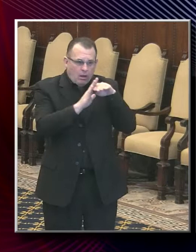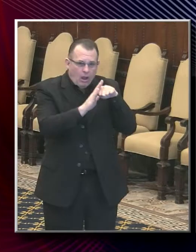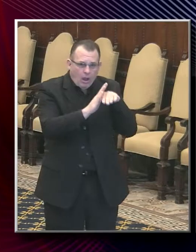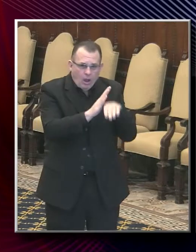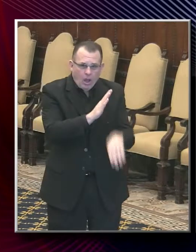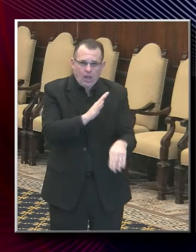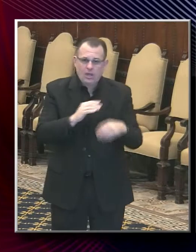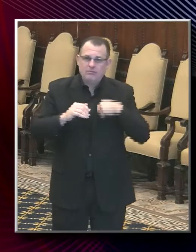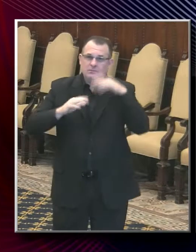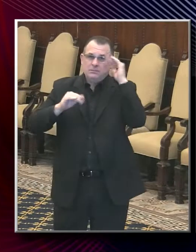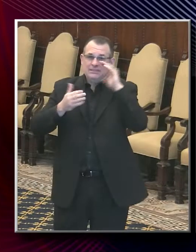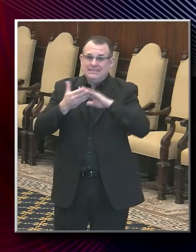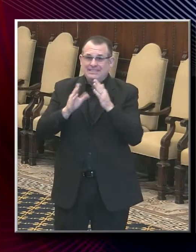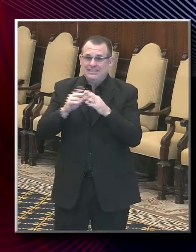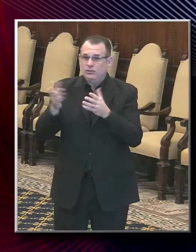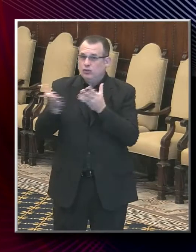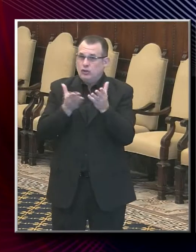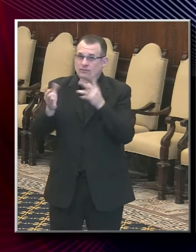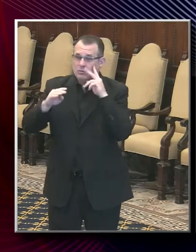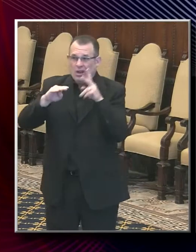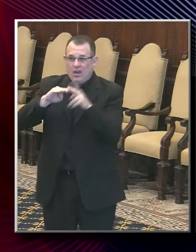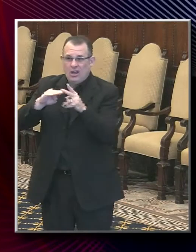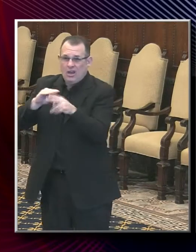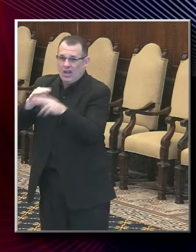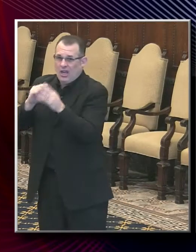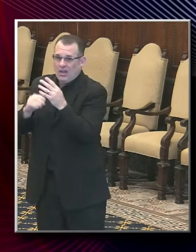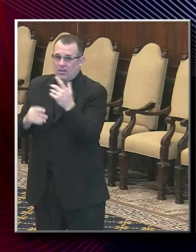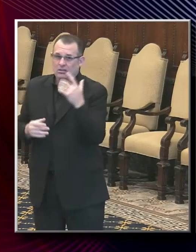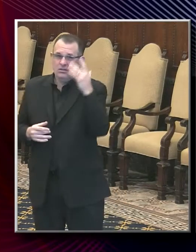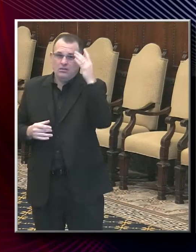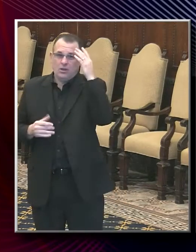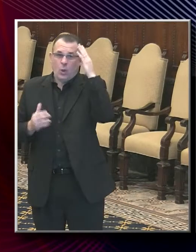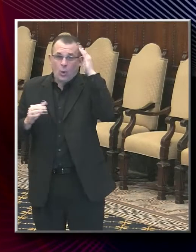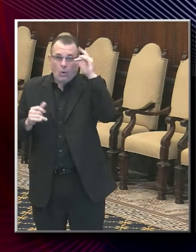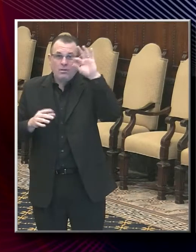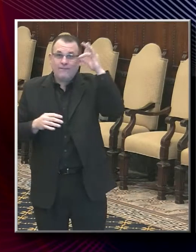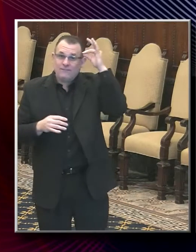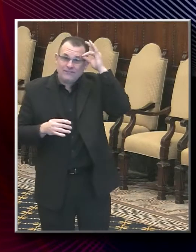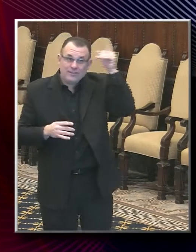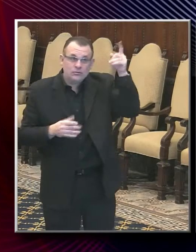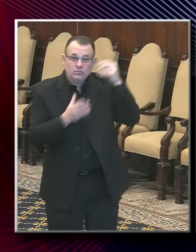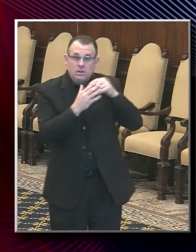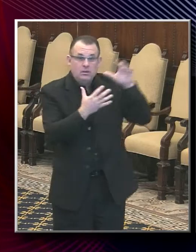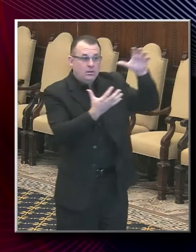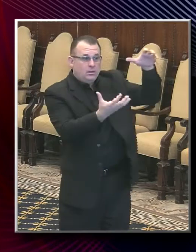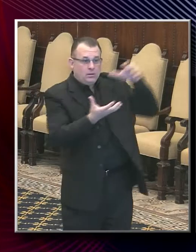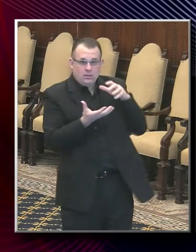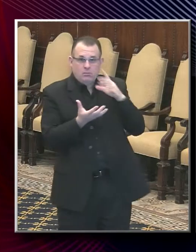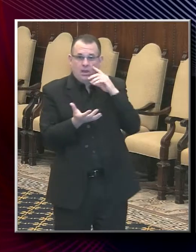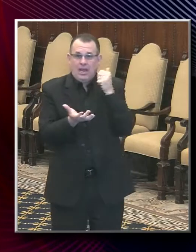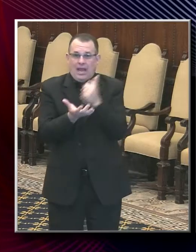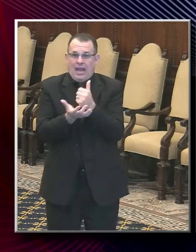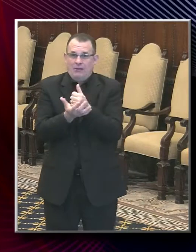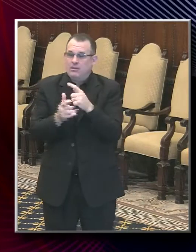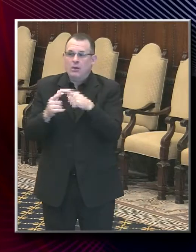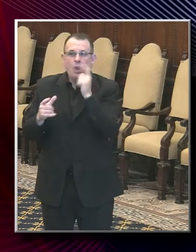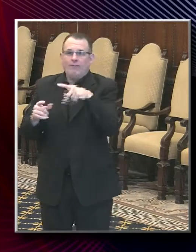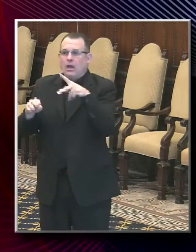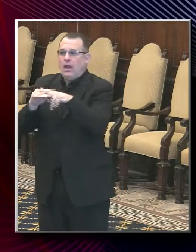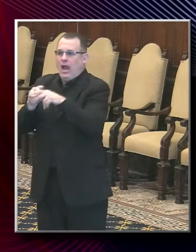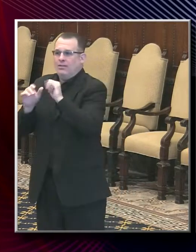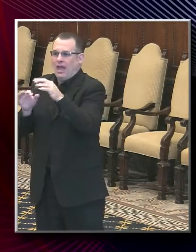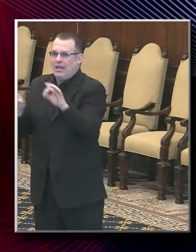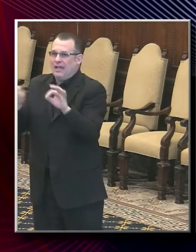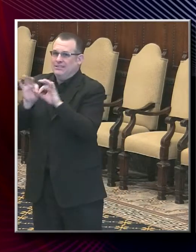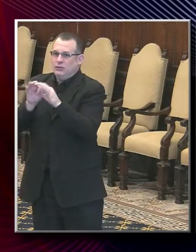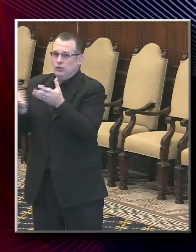services, and we hope new federal aid could help us avoid some of those cuts. We have sent letters to our partners in Washington, making